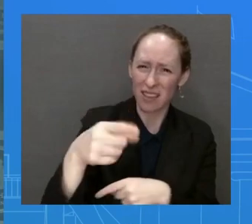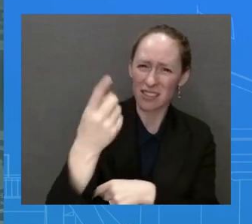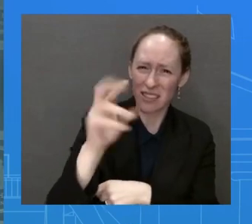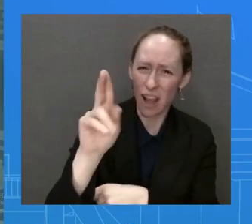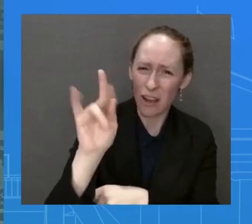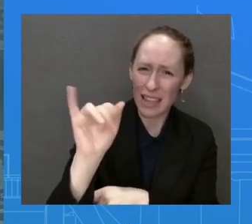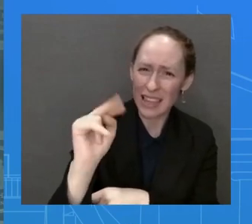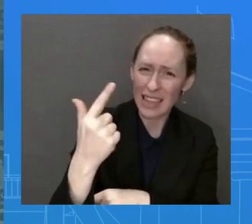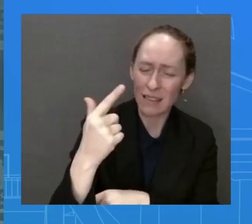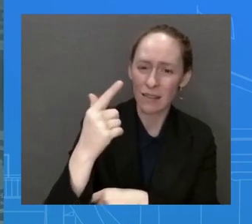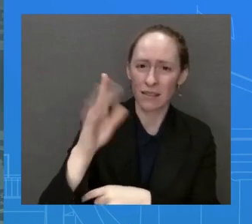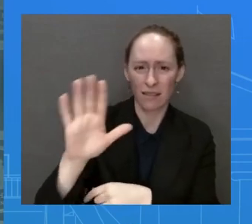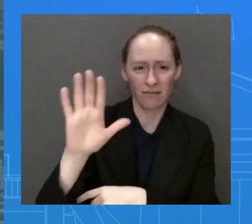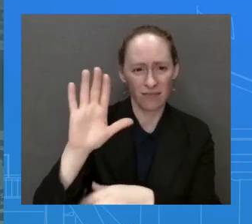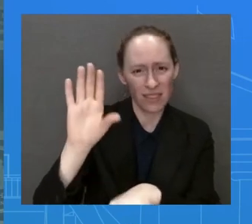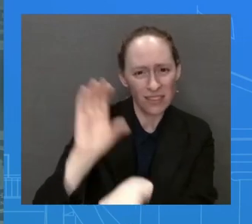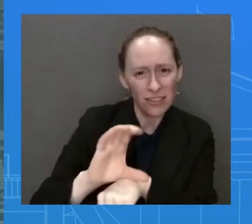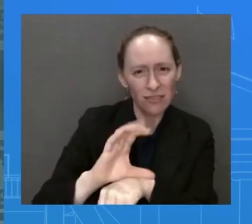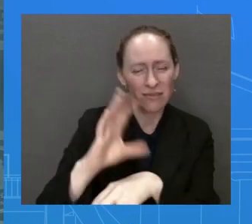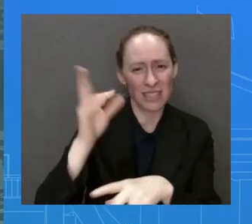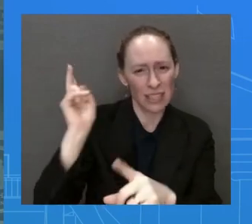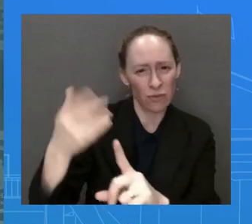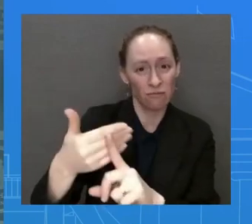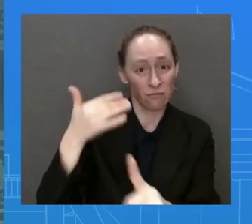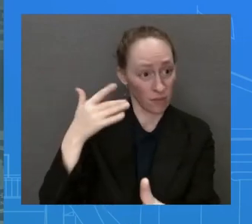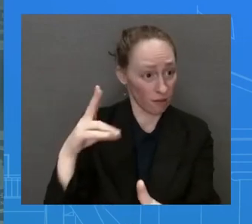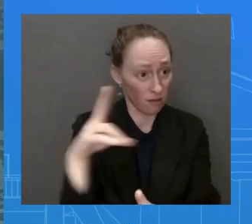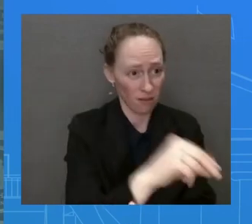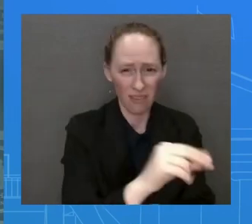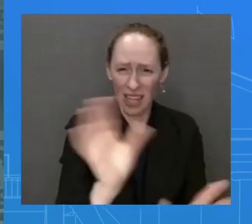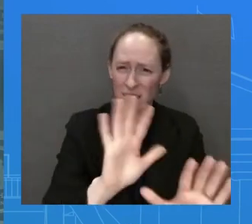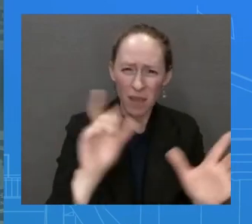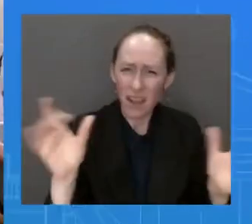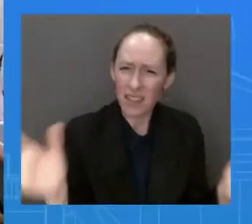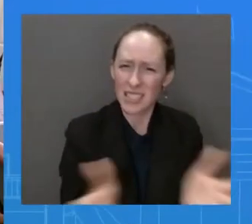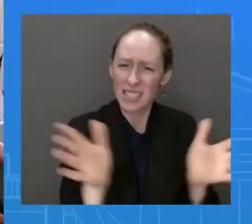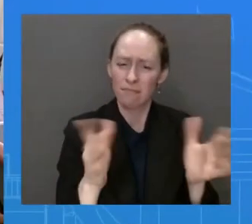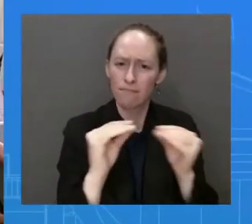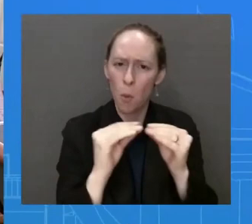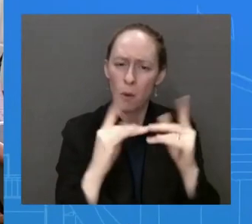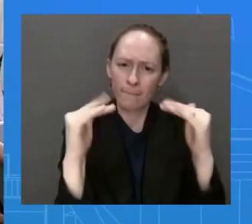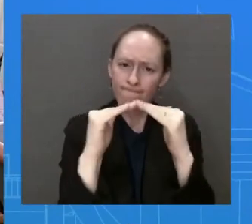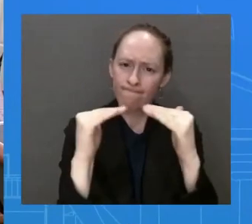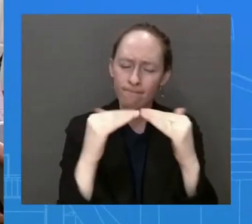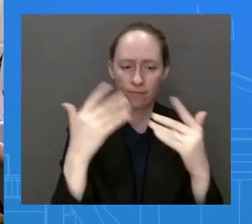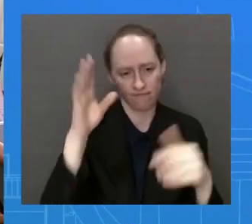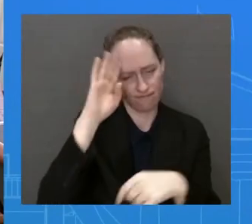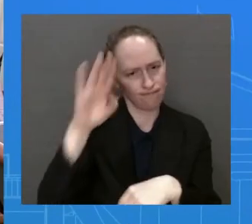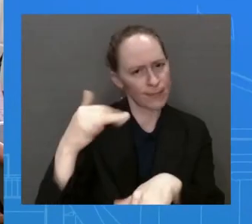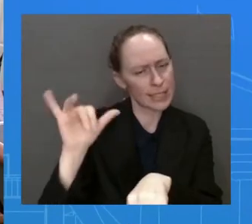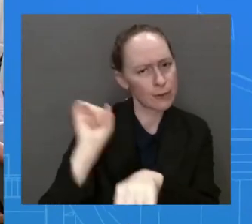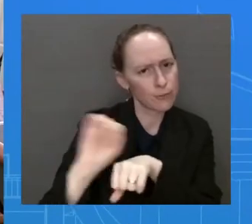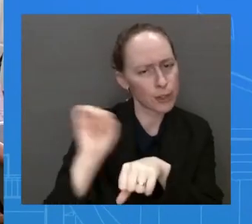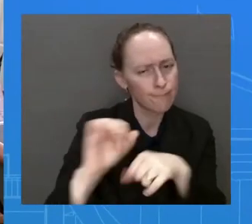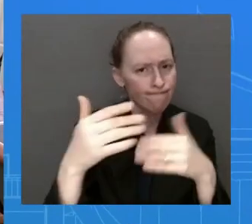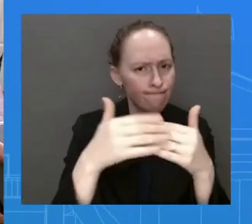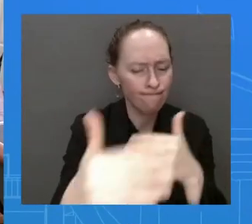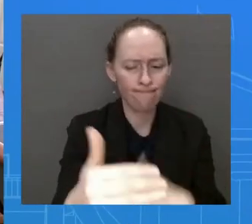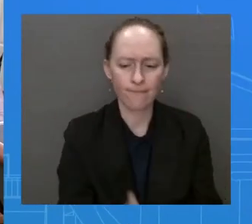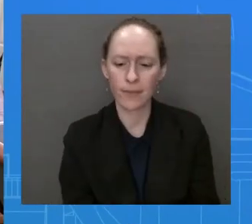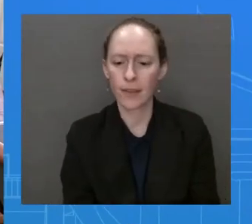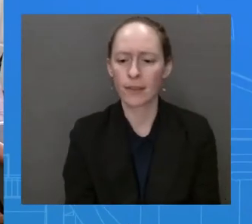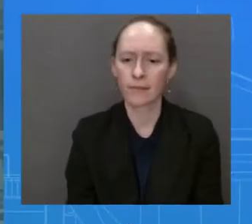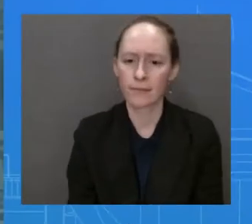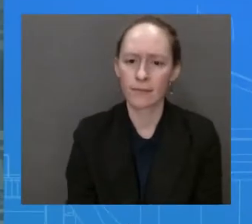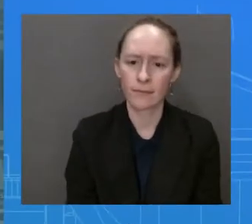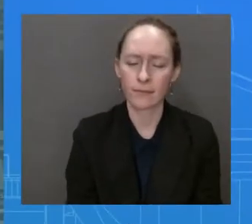push forward. We still have more work to do. And just one other thing, do you expect him to have any engagement with the King family while he's down there?